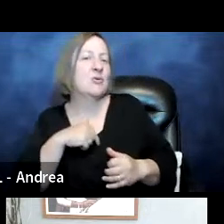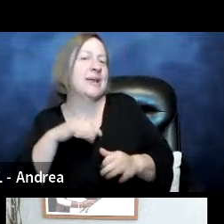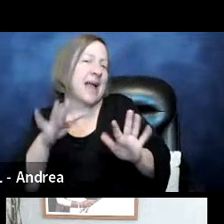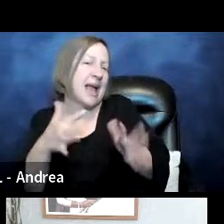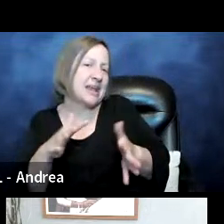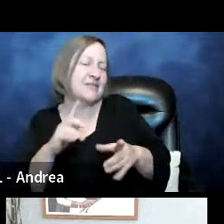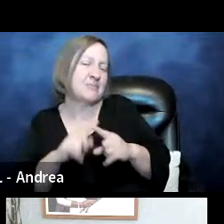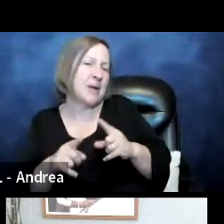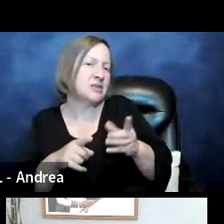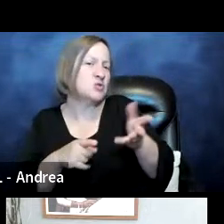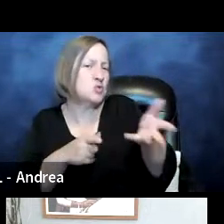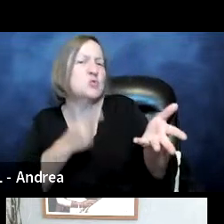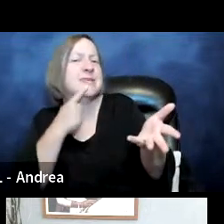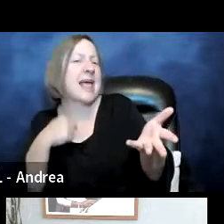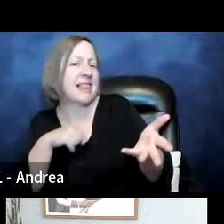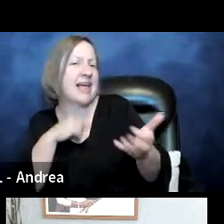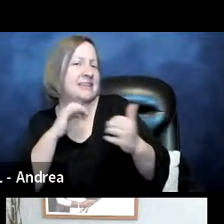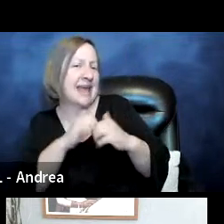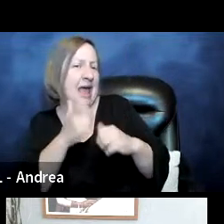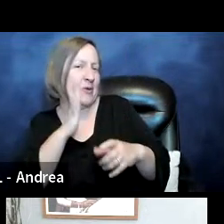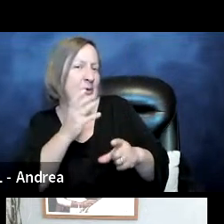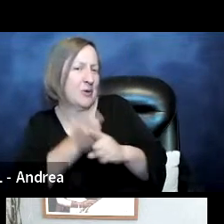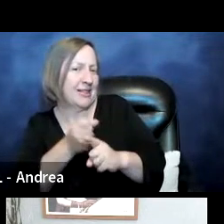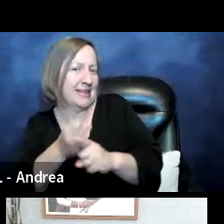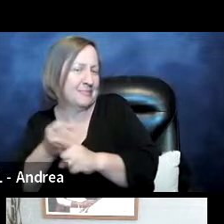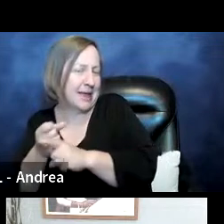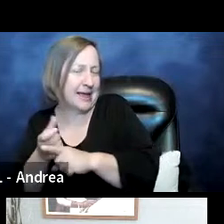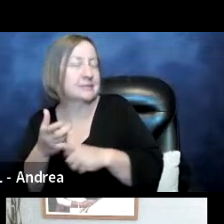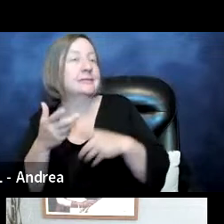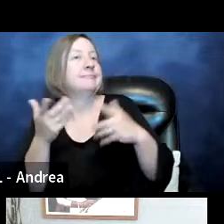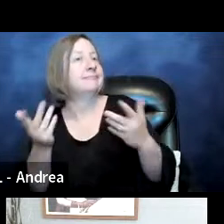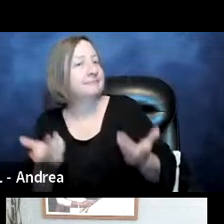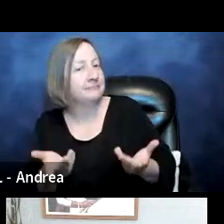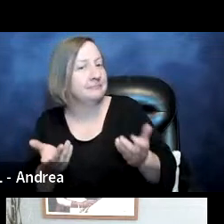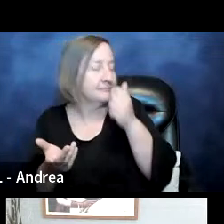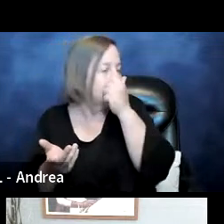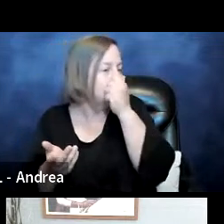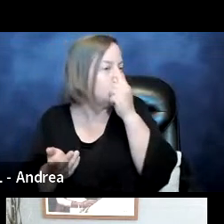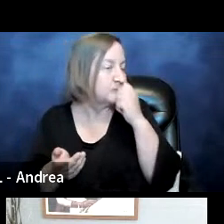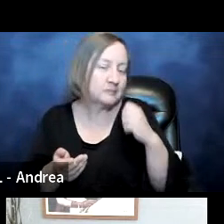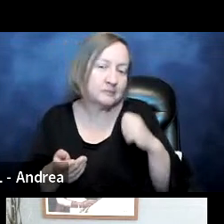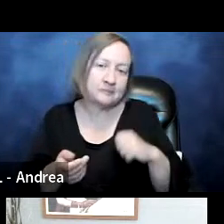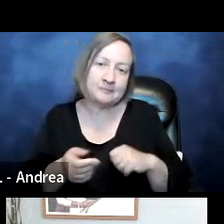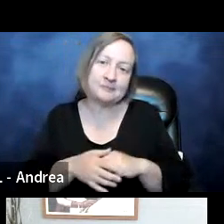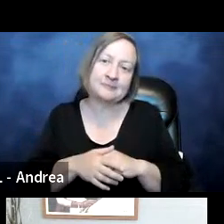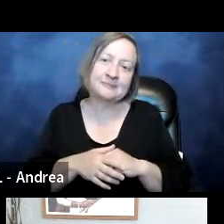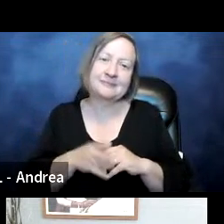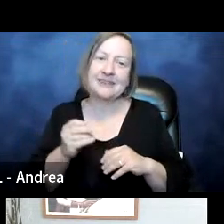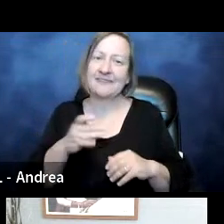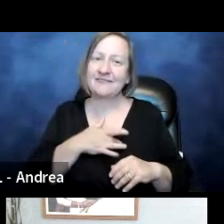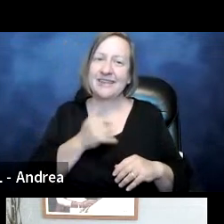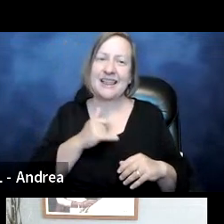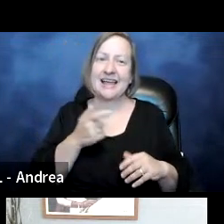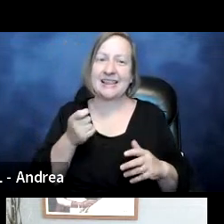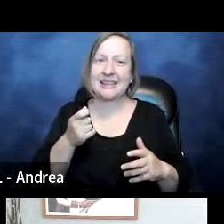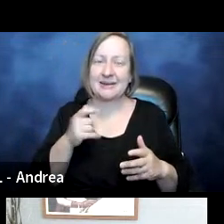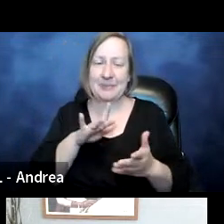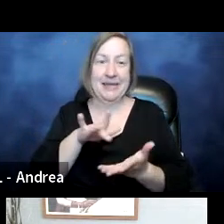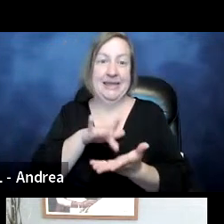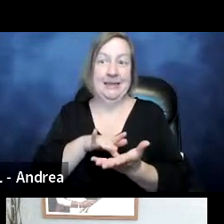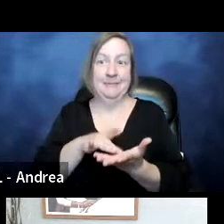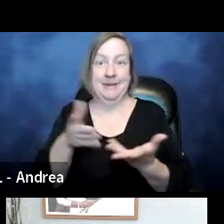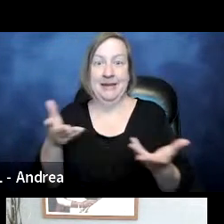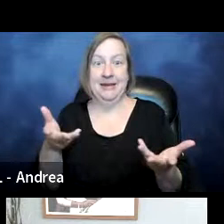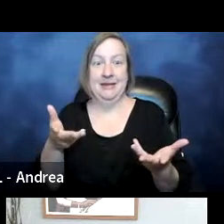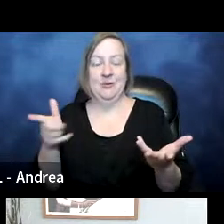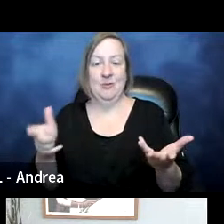but now what you tell us, how is it impacting? And I feel like there's somewhere in the middle. We probably all